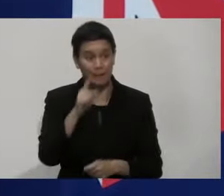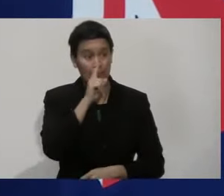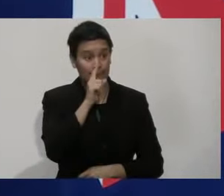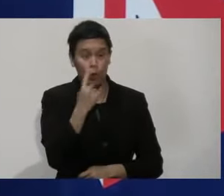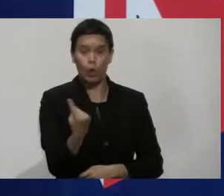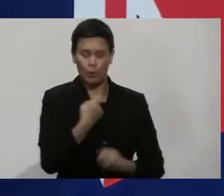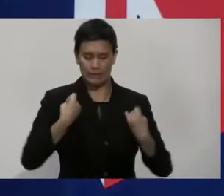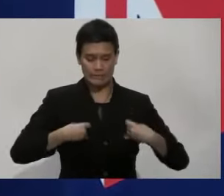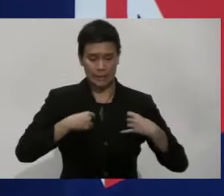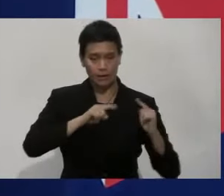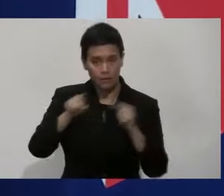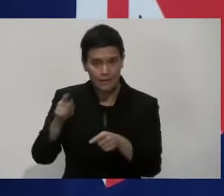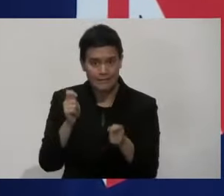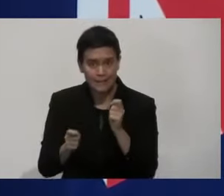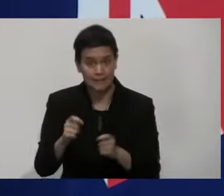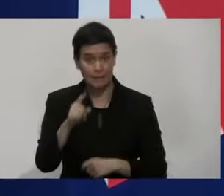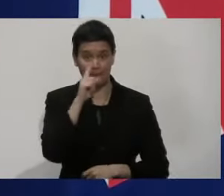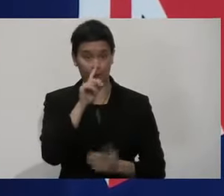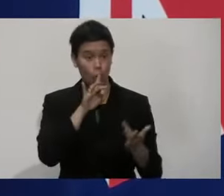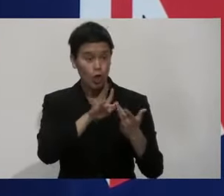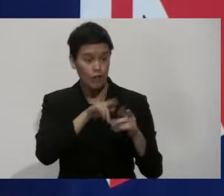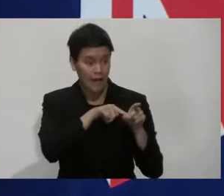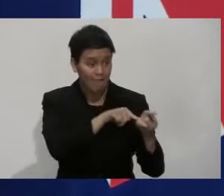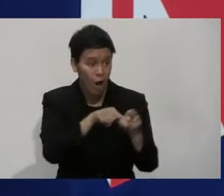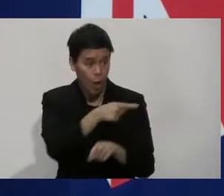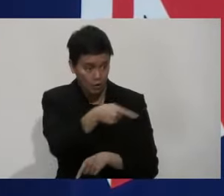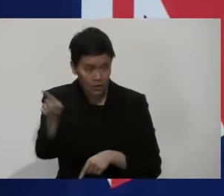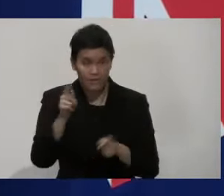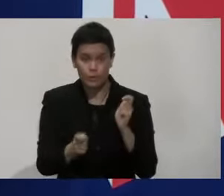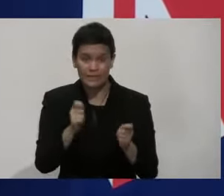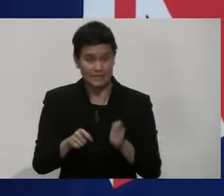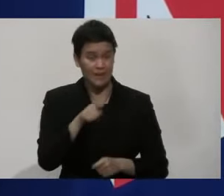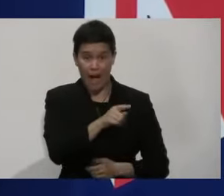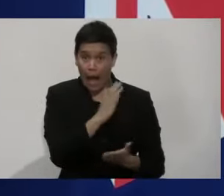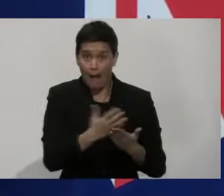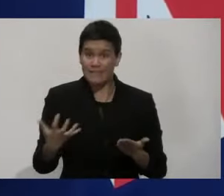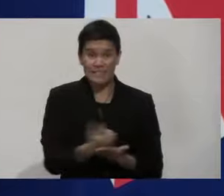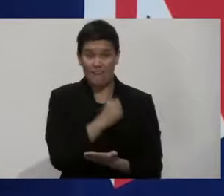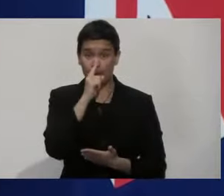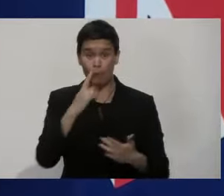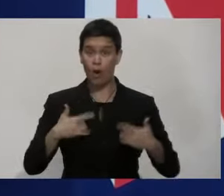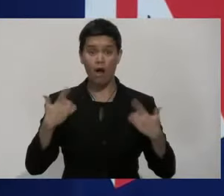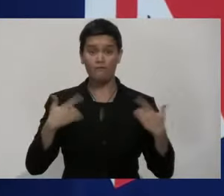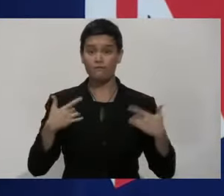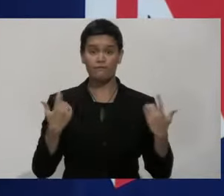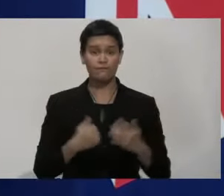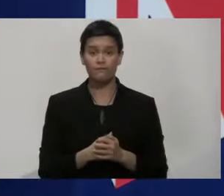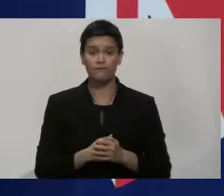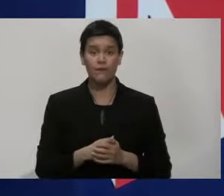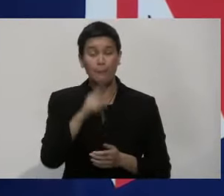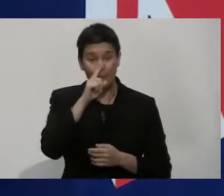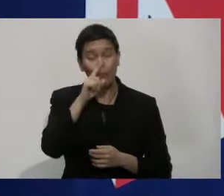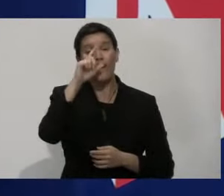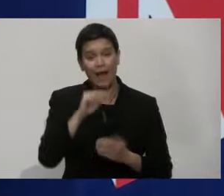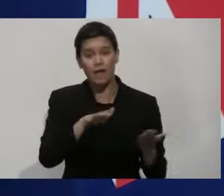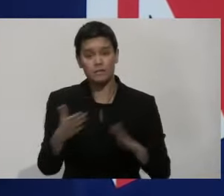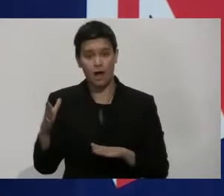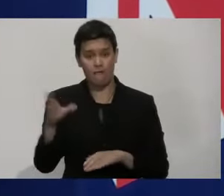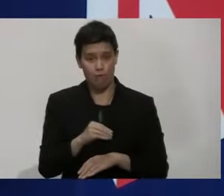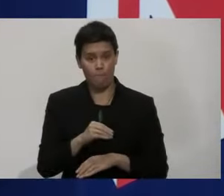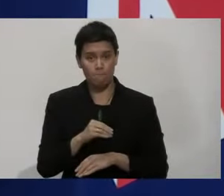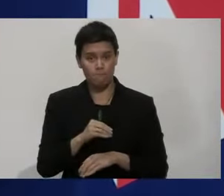identified, and it saved lives. I don't say that to be flippant. It is literally true that